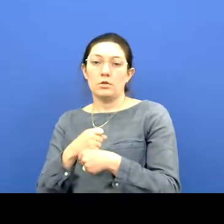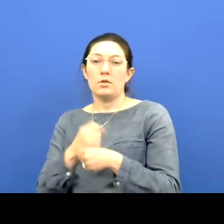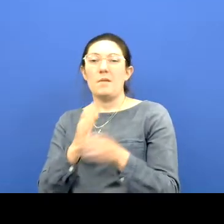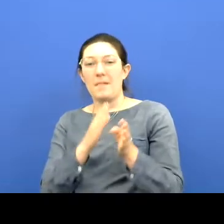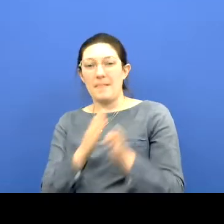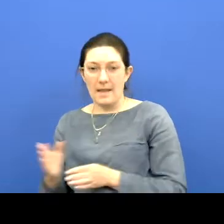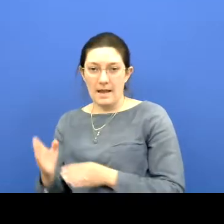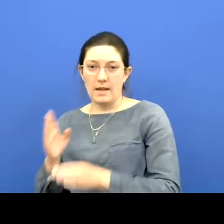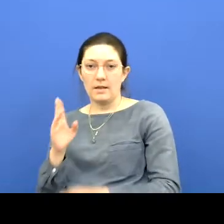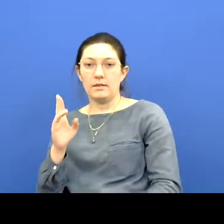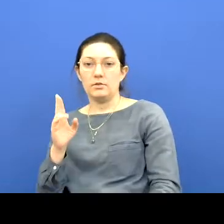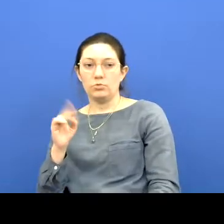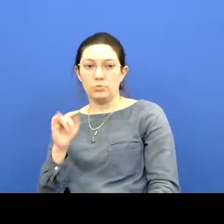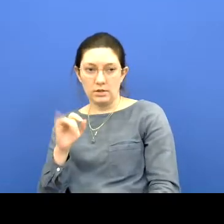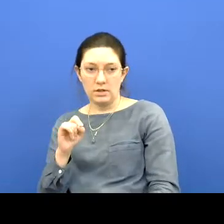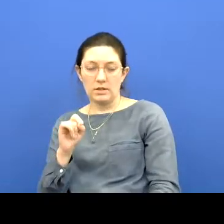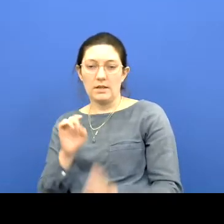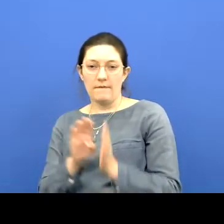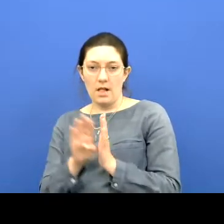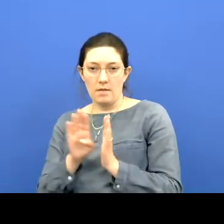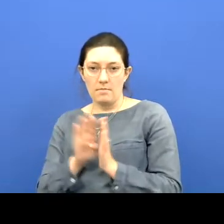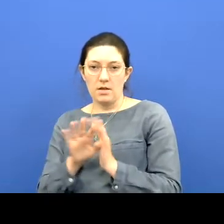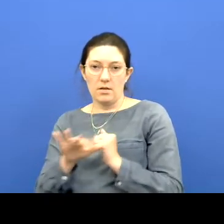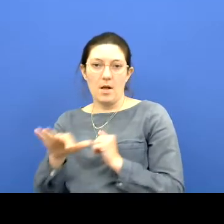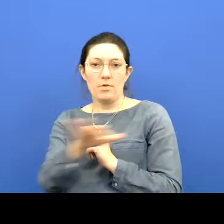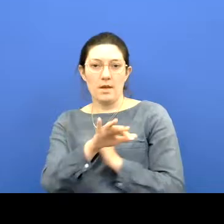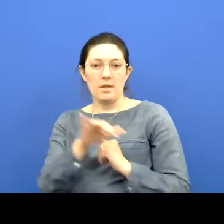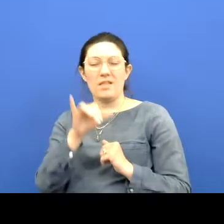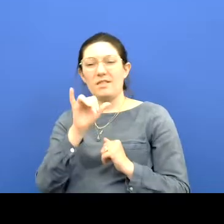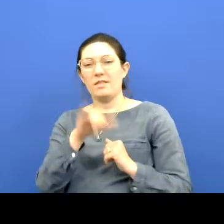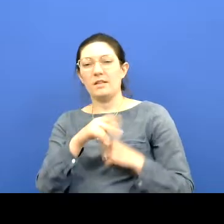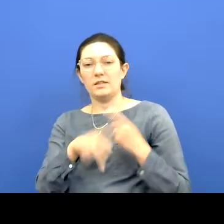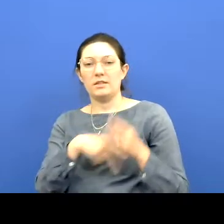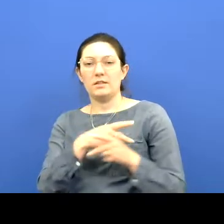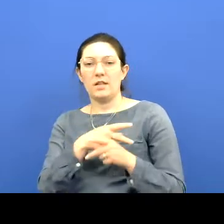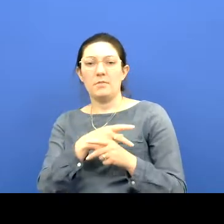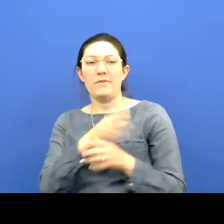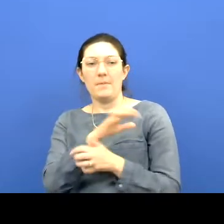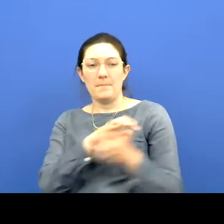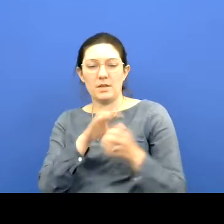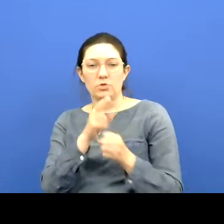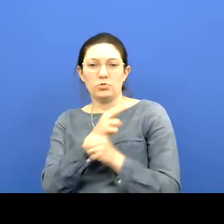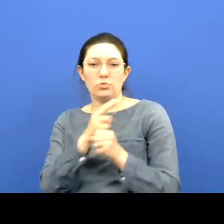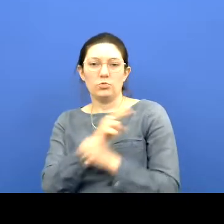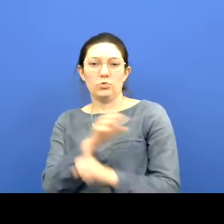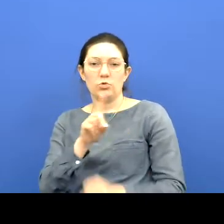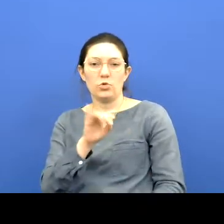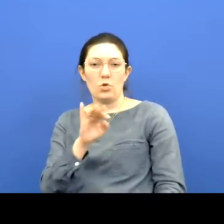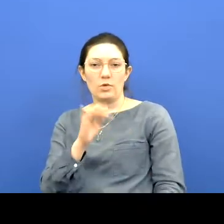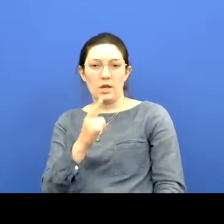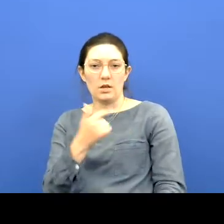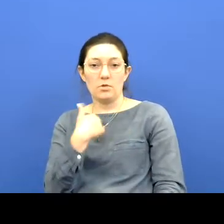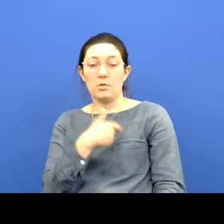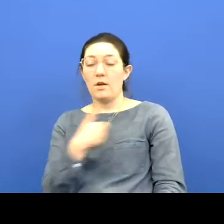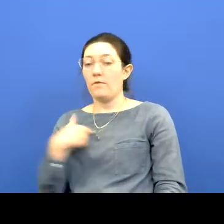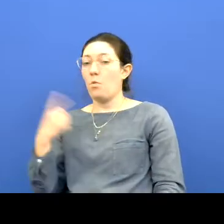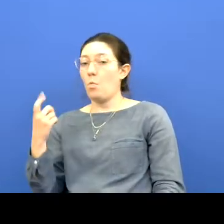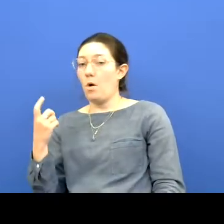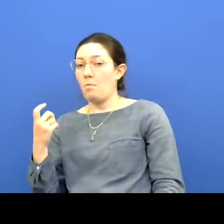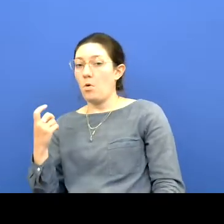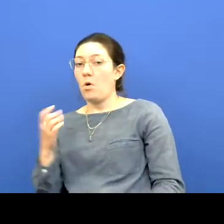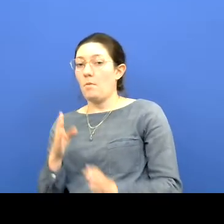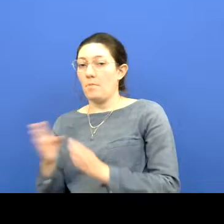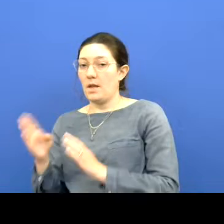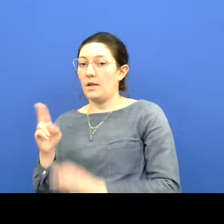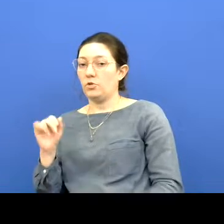development around that. So that's a type of zoning district. It's a type of mixed use zoning district. We have one other planned unit development in town.